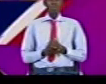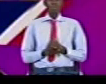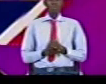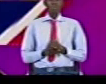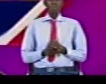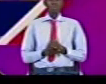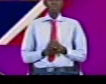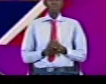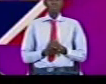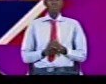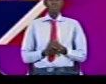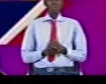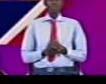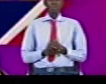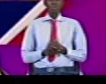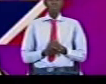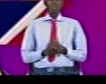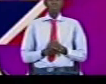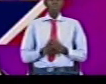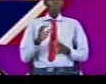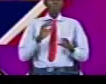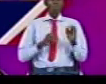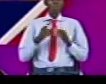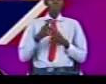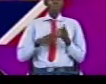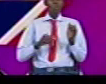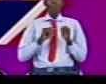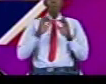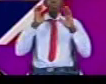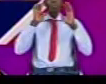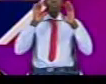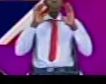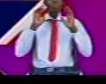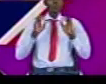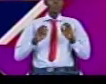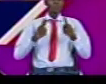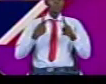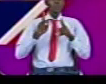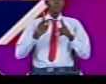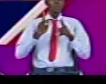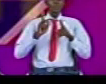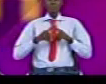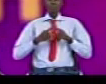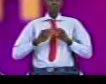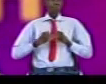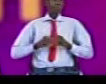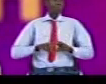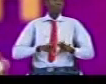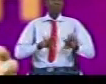Oh, what a wonderful privilege to spread the truth.